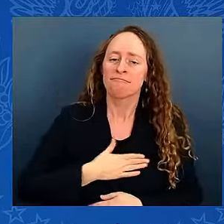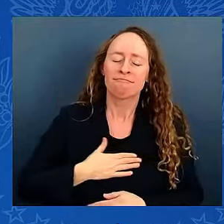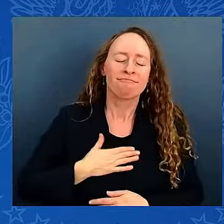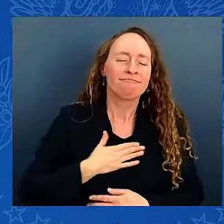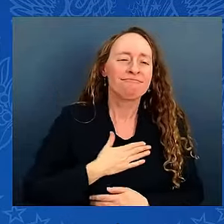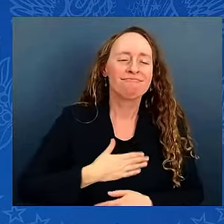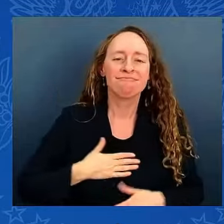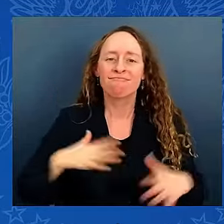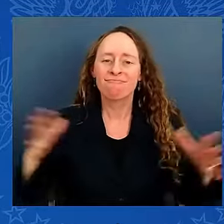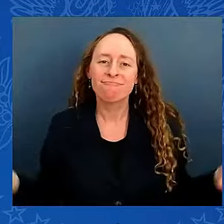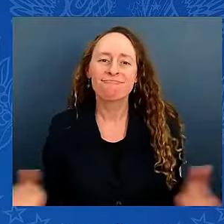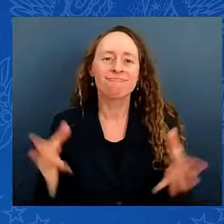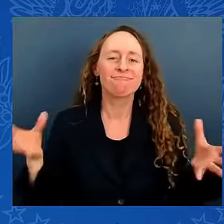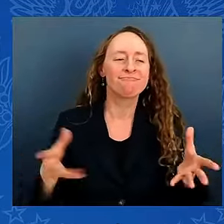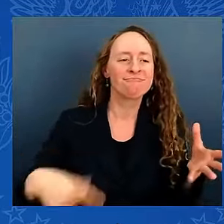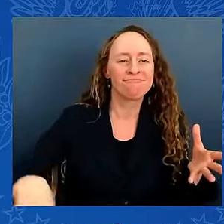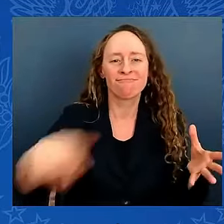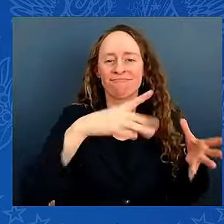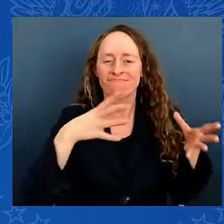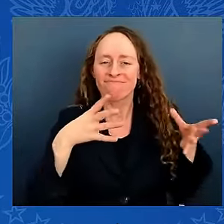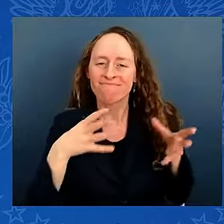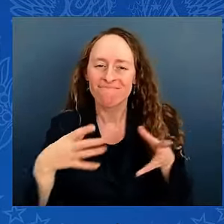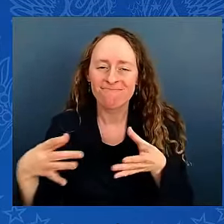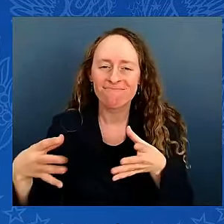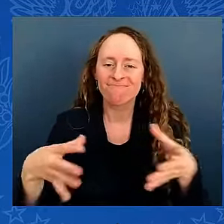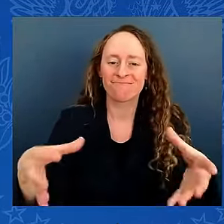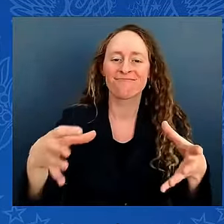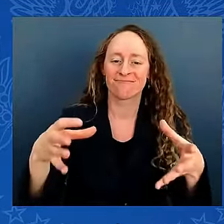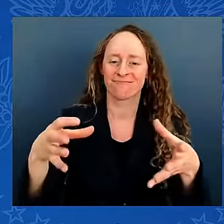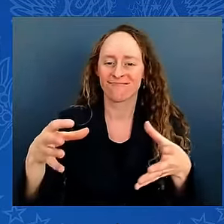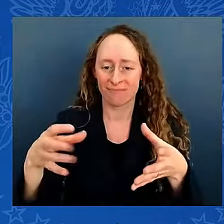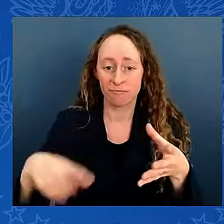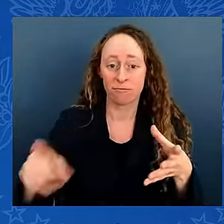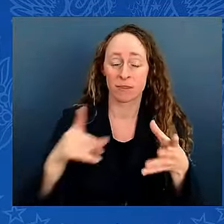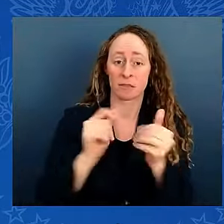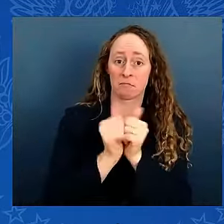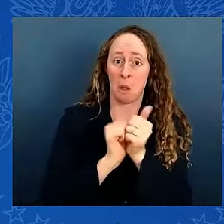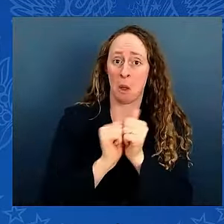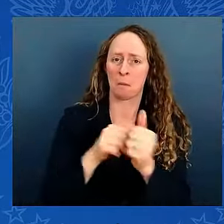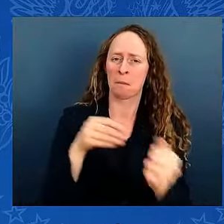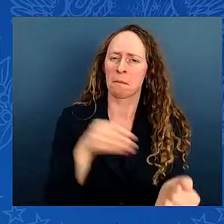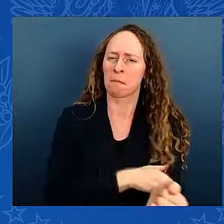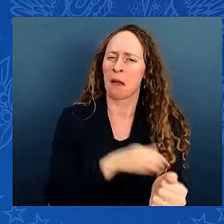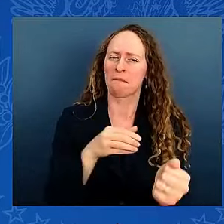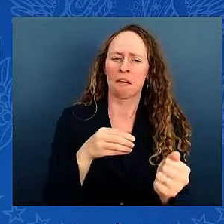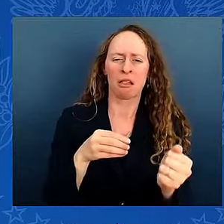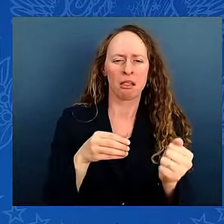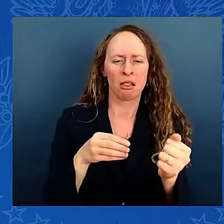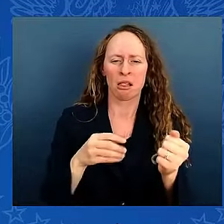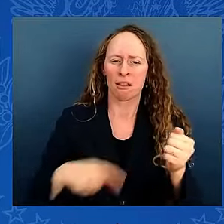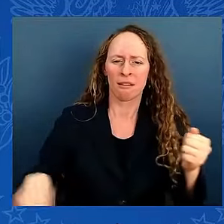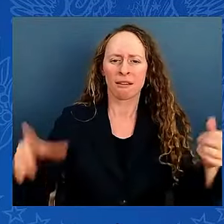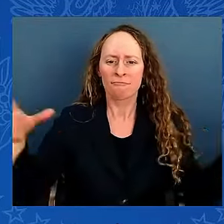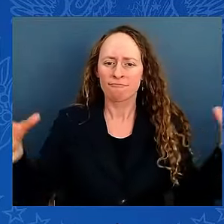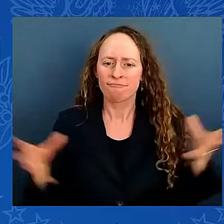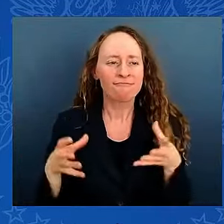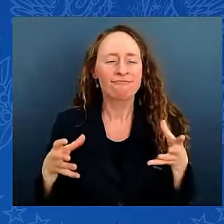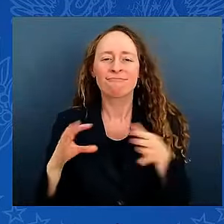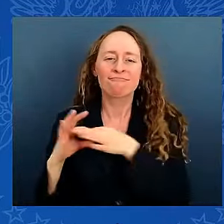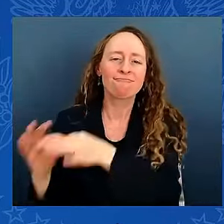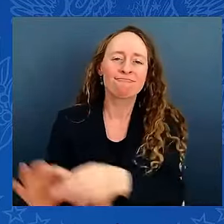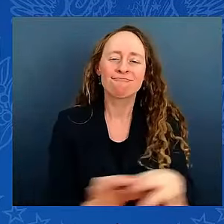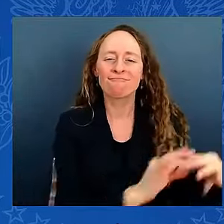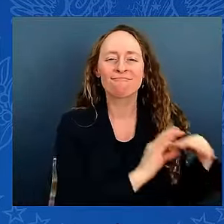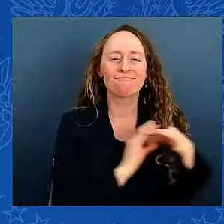We know the power of sports to empower and bring us together. There's nothing like the simple truth that's already been stated, only in